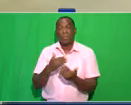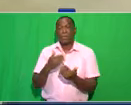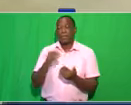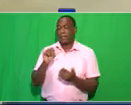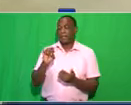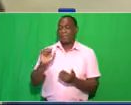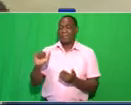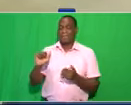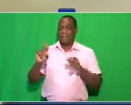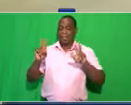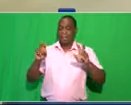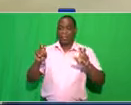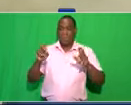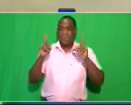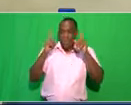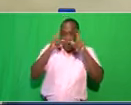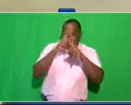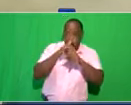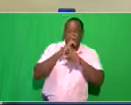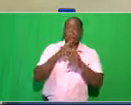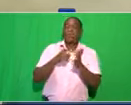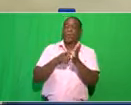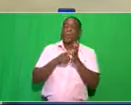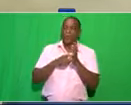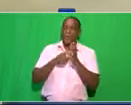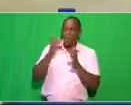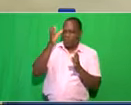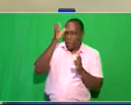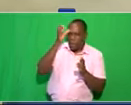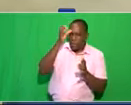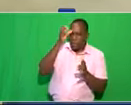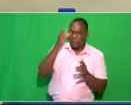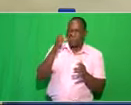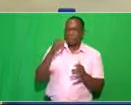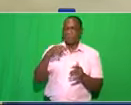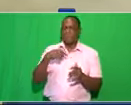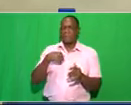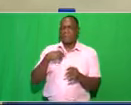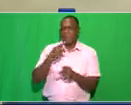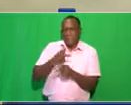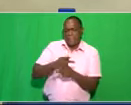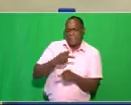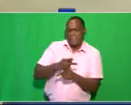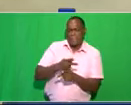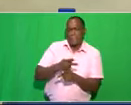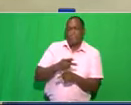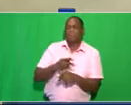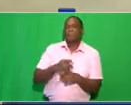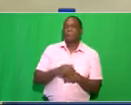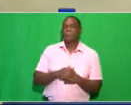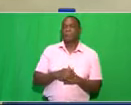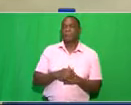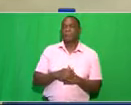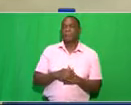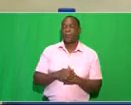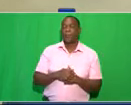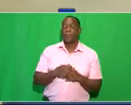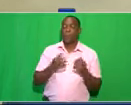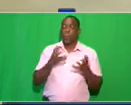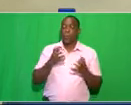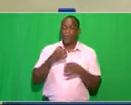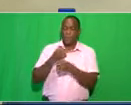and require sensitive, insightful, and innovative approaches to ensure the best policy decisions possible for the improvement of